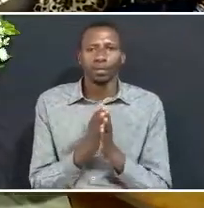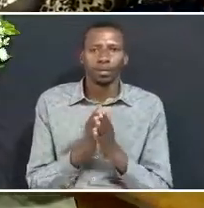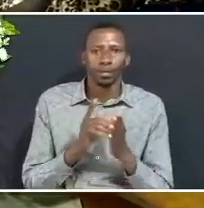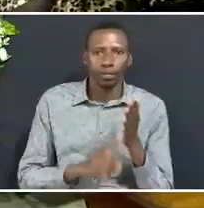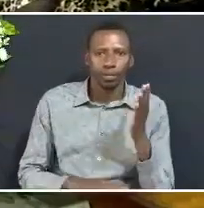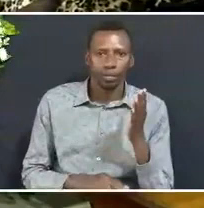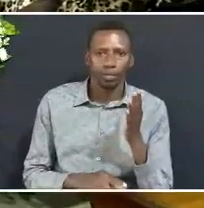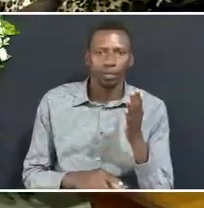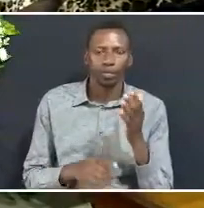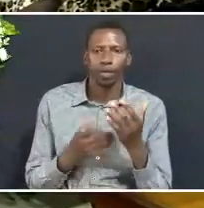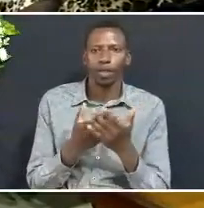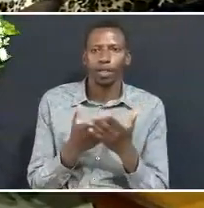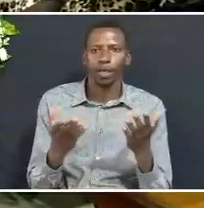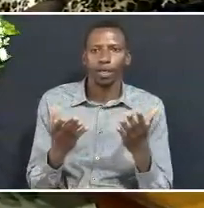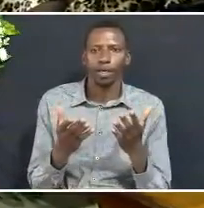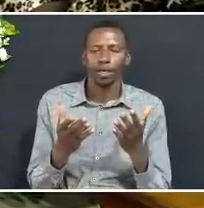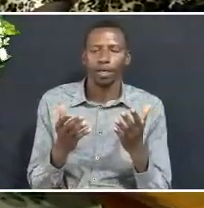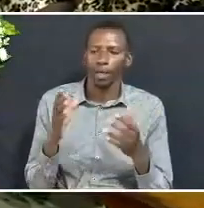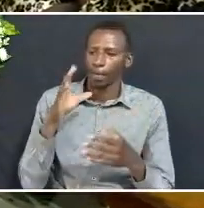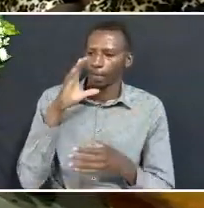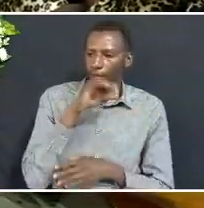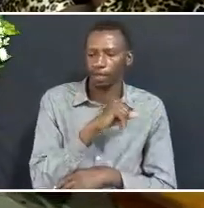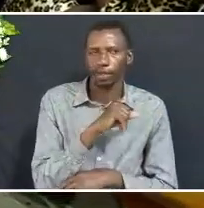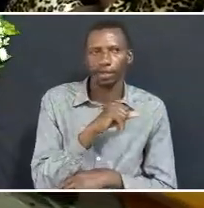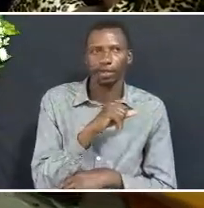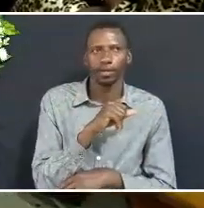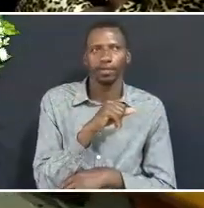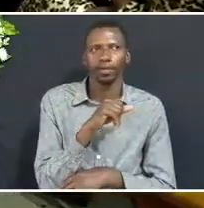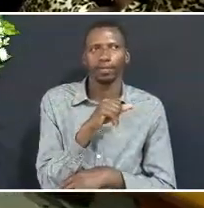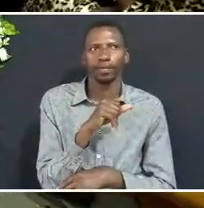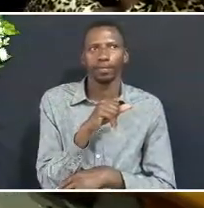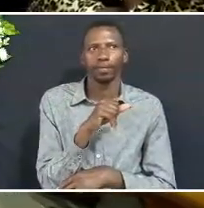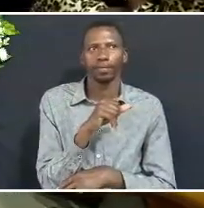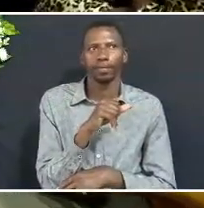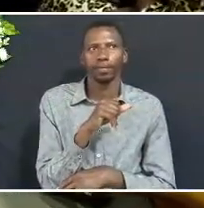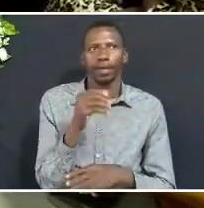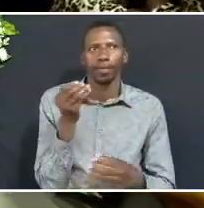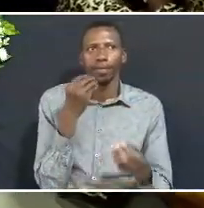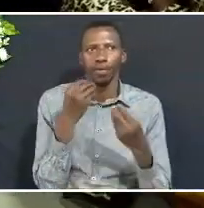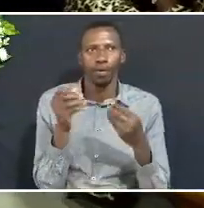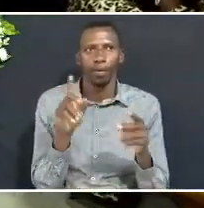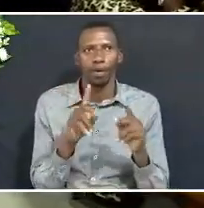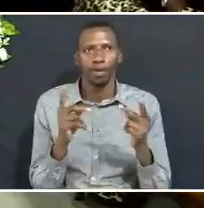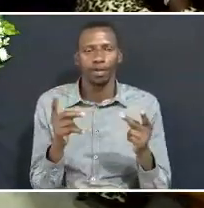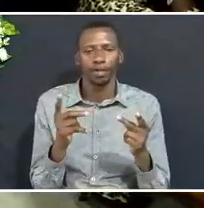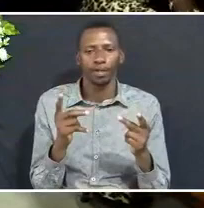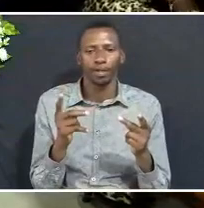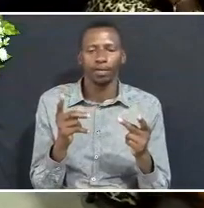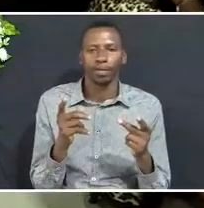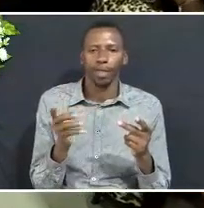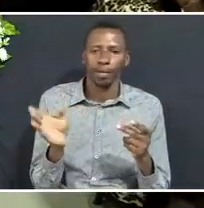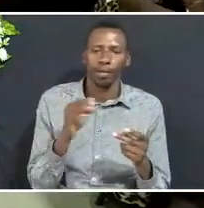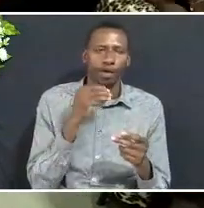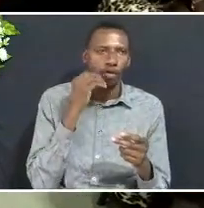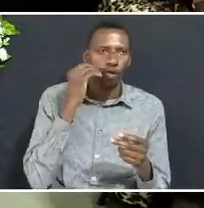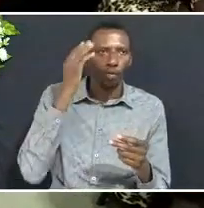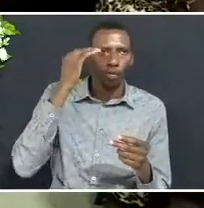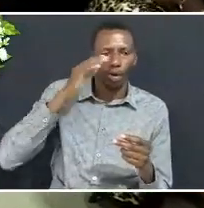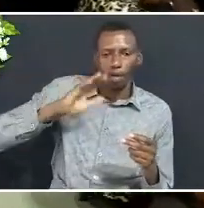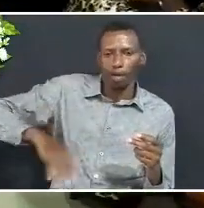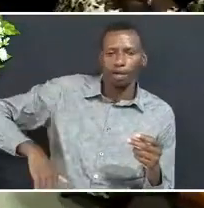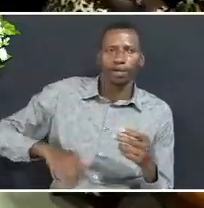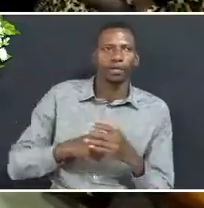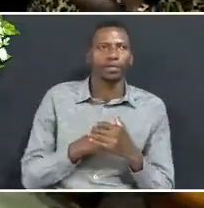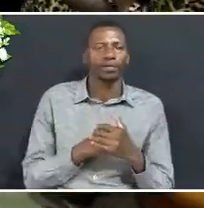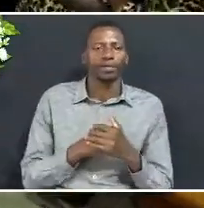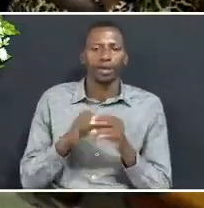go to the potluck. They all found their way back home because it was late. The boy in